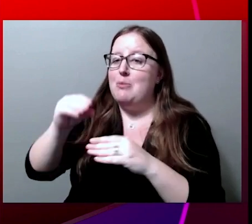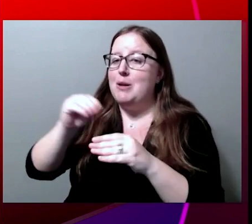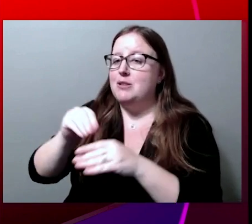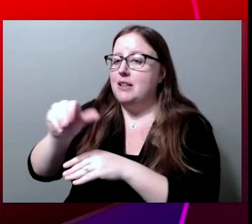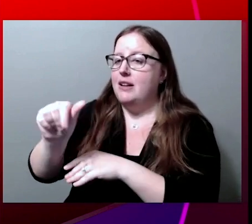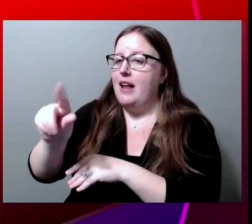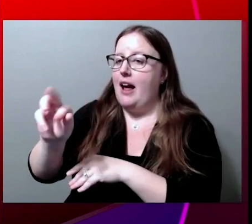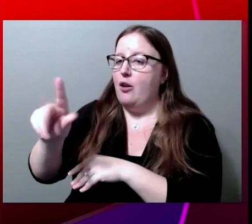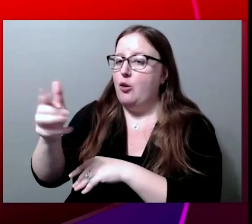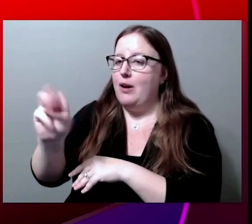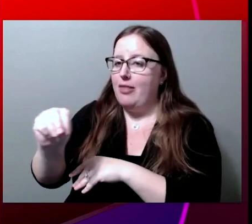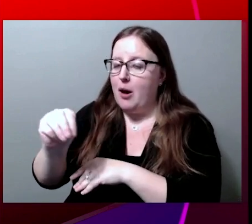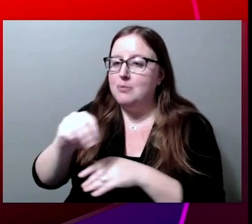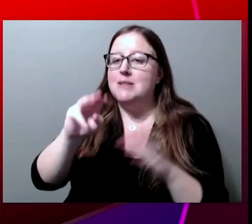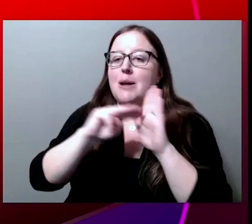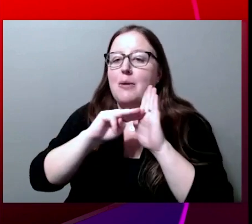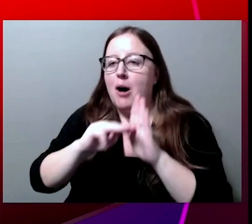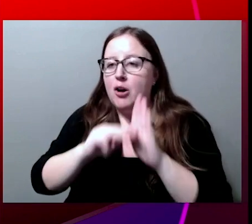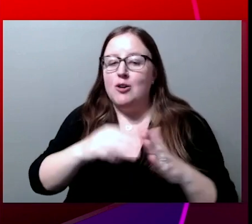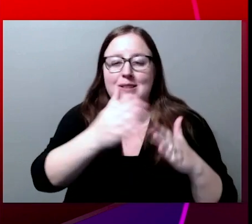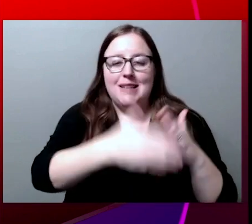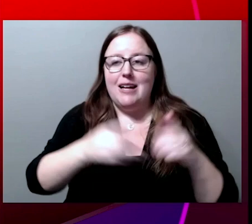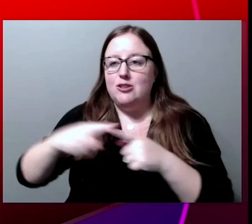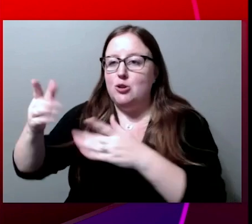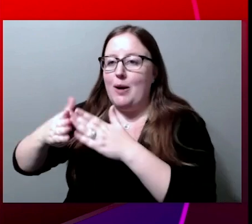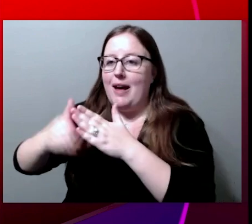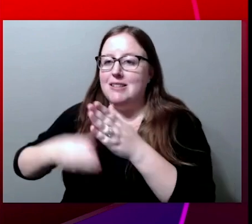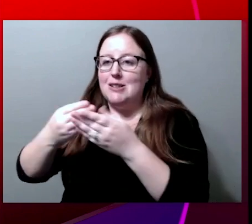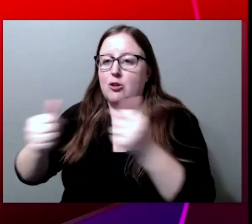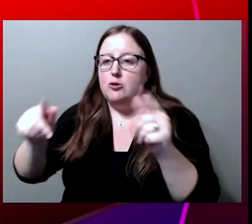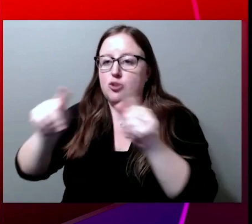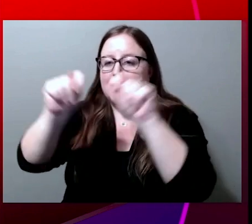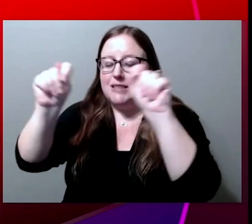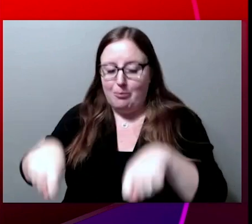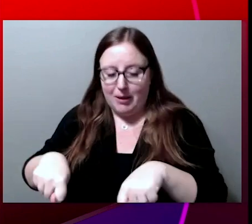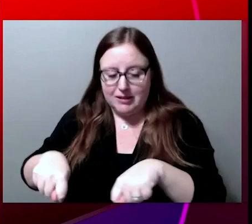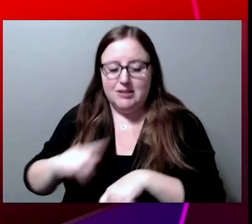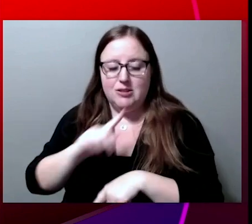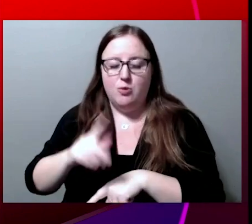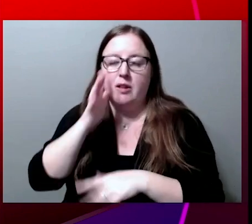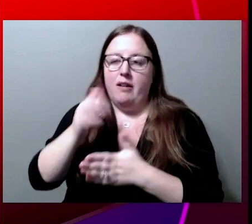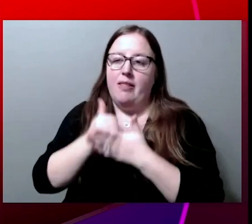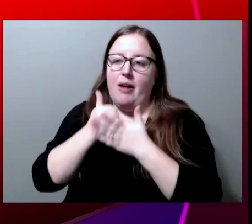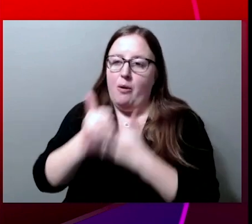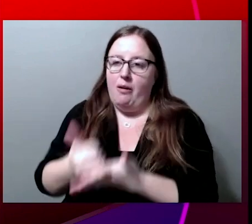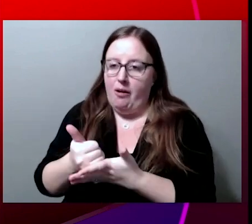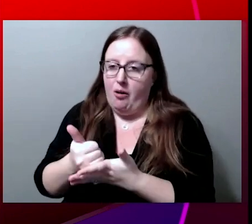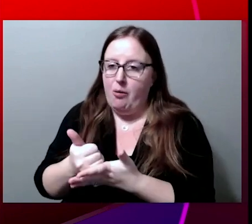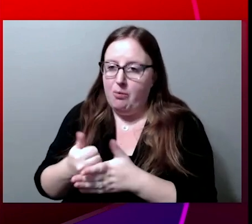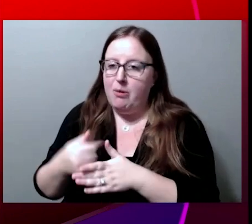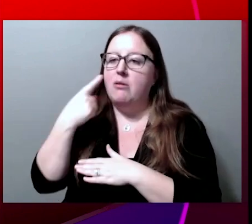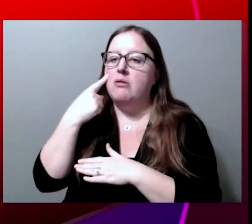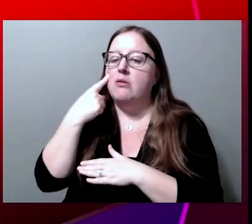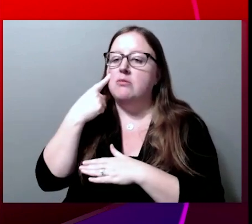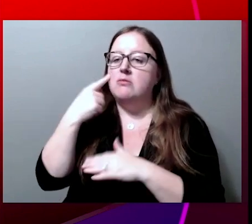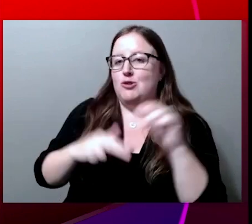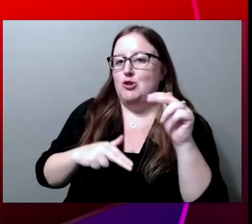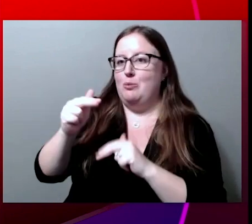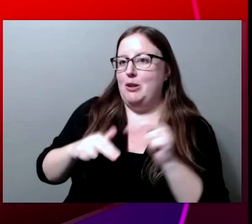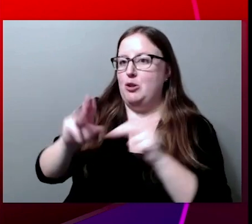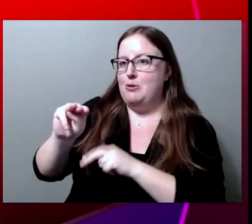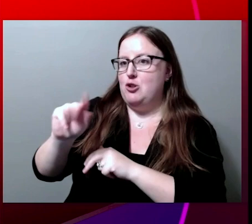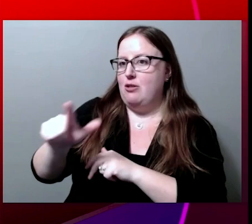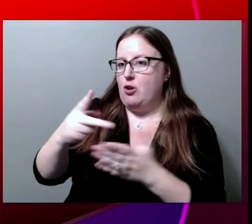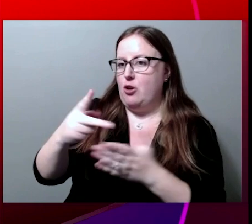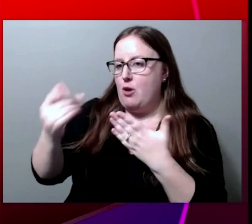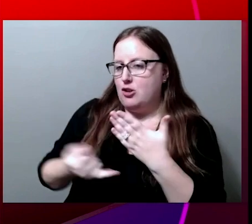pre-trained models, and end-to-end solution templates that are going to be helpful for the developers to build their machine learning projects.